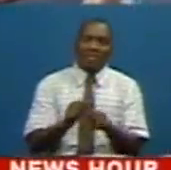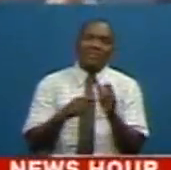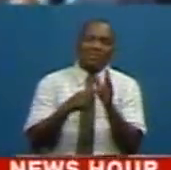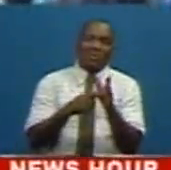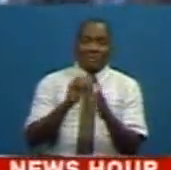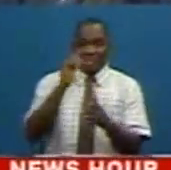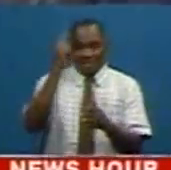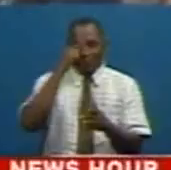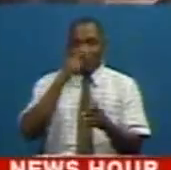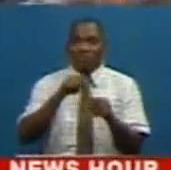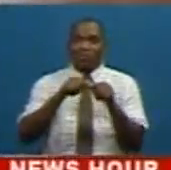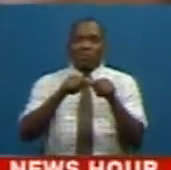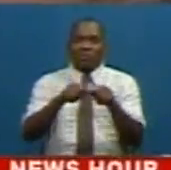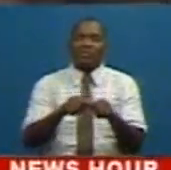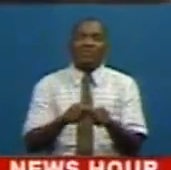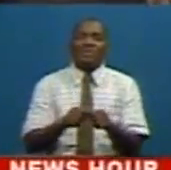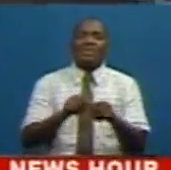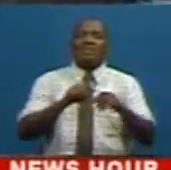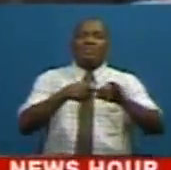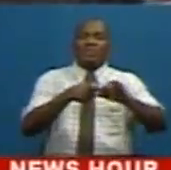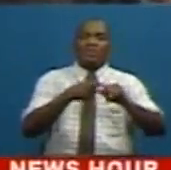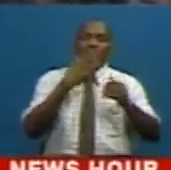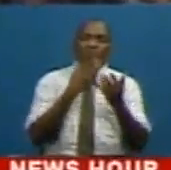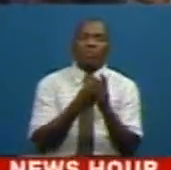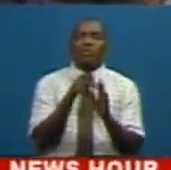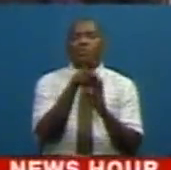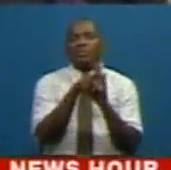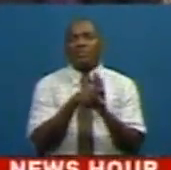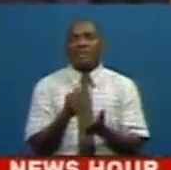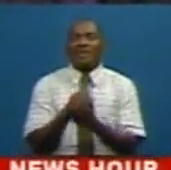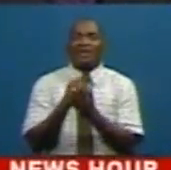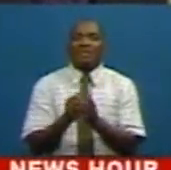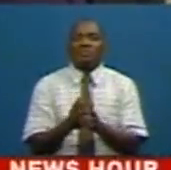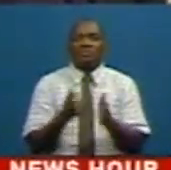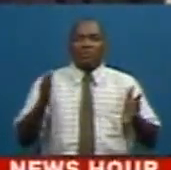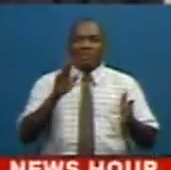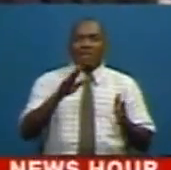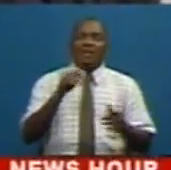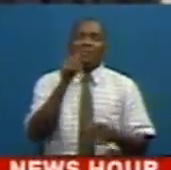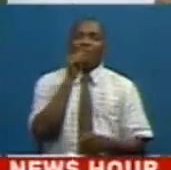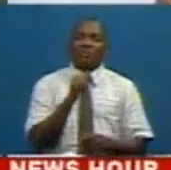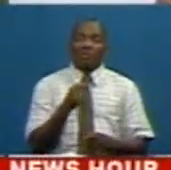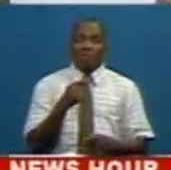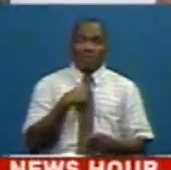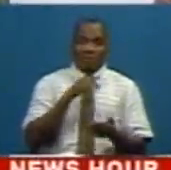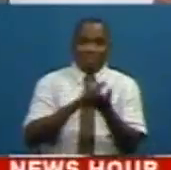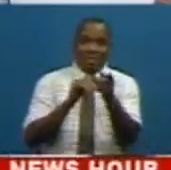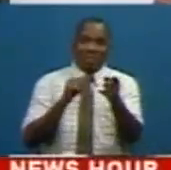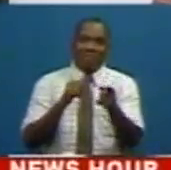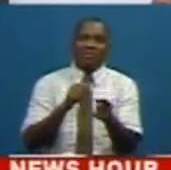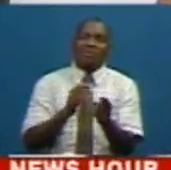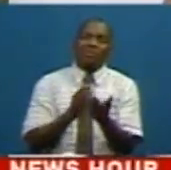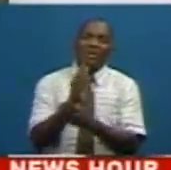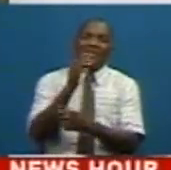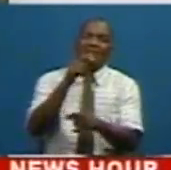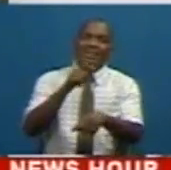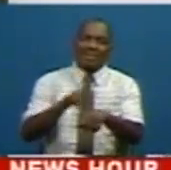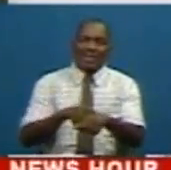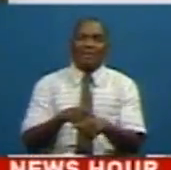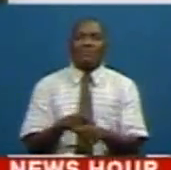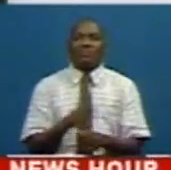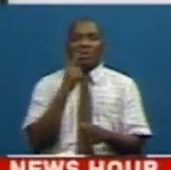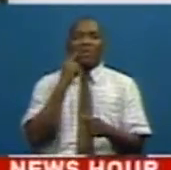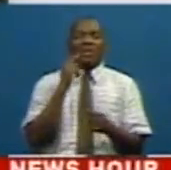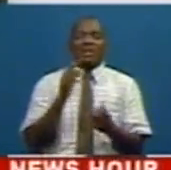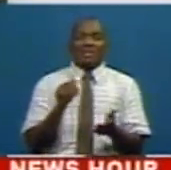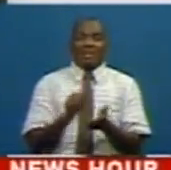that government will continue to implement policies that will help grow the private sector. I believe that it is appropriate on an occasion